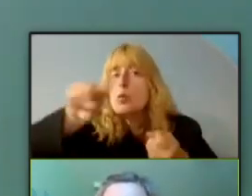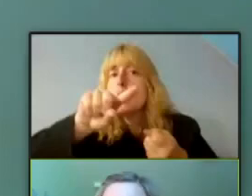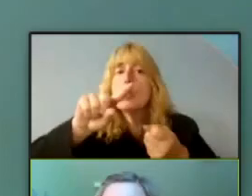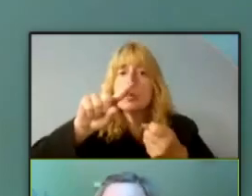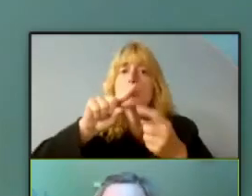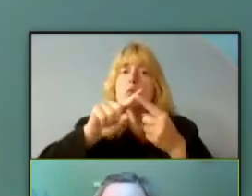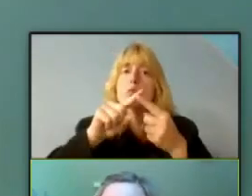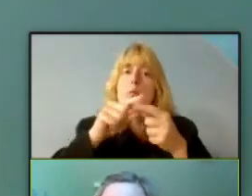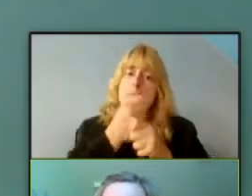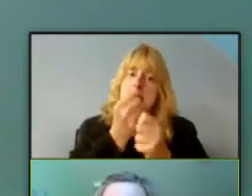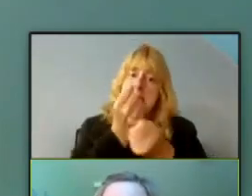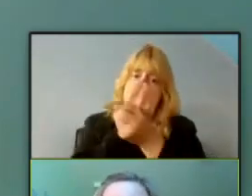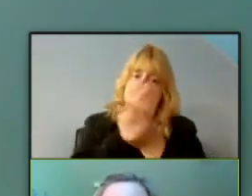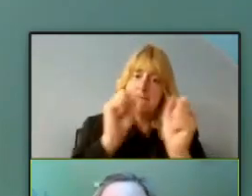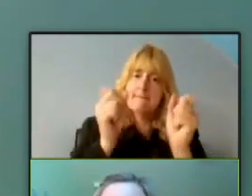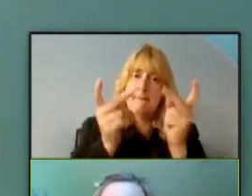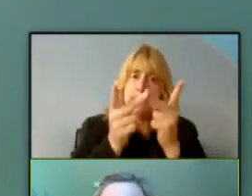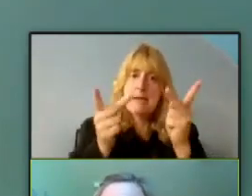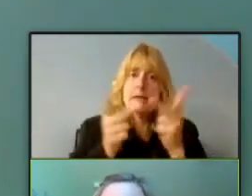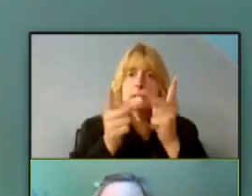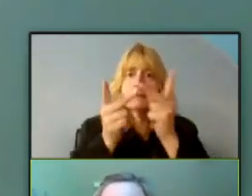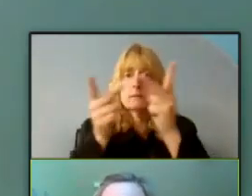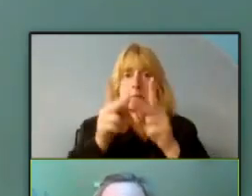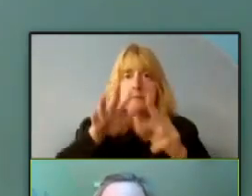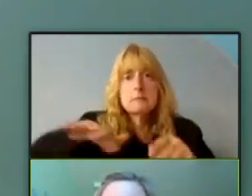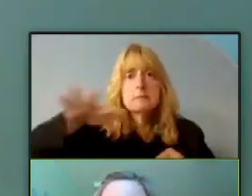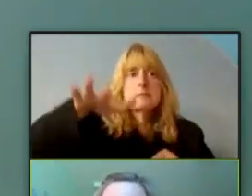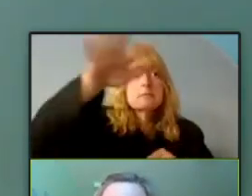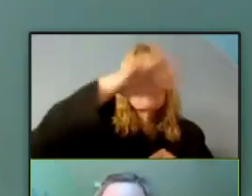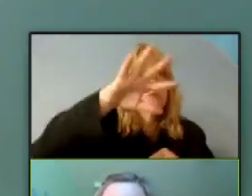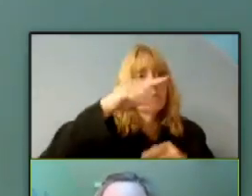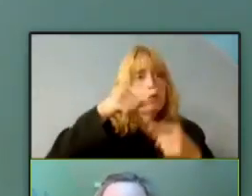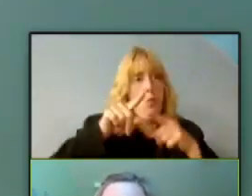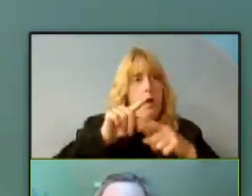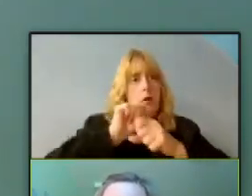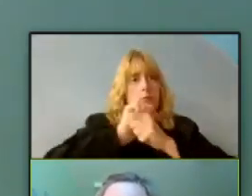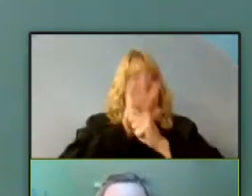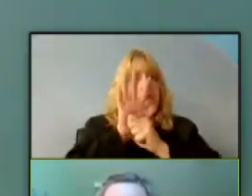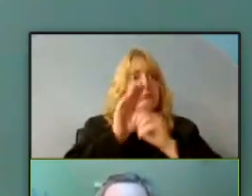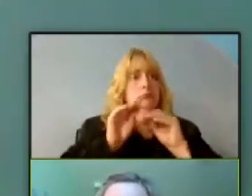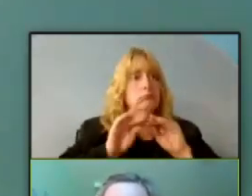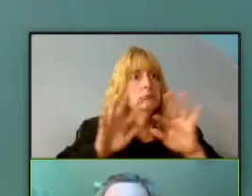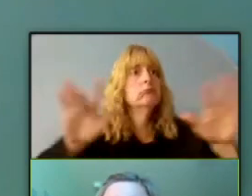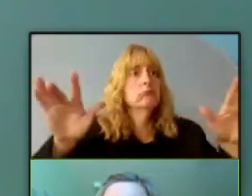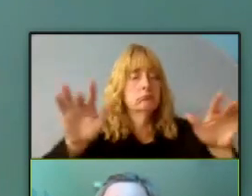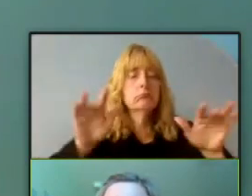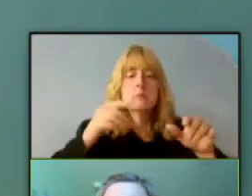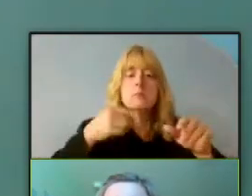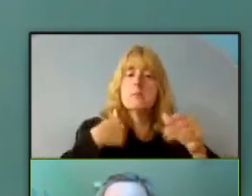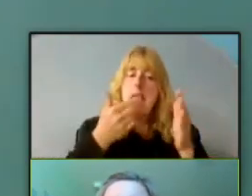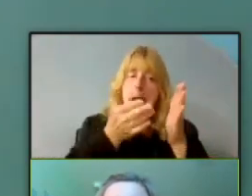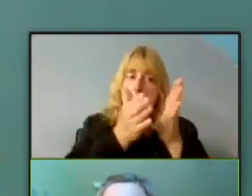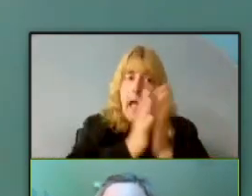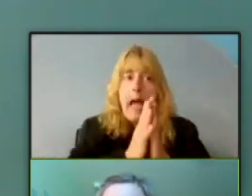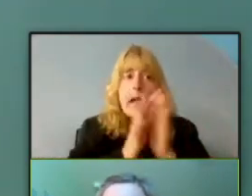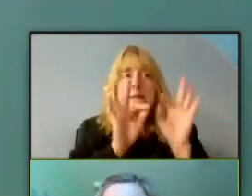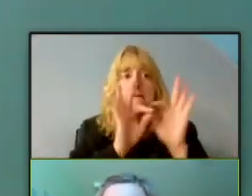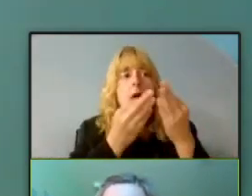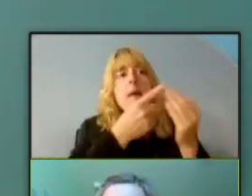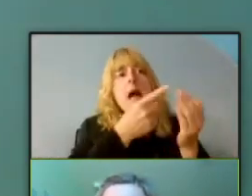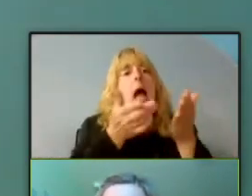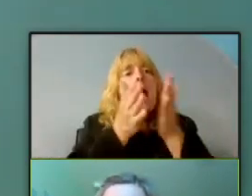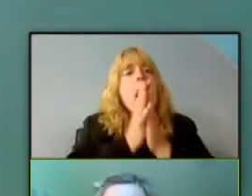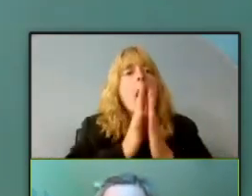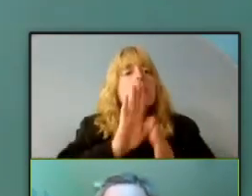of COVID-19? I would really encourage families to ask your childcare provider what they're doing